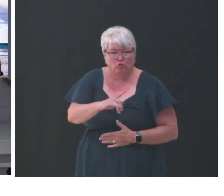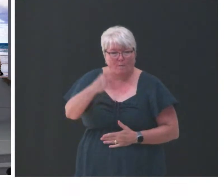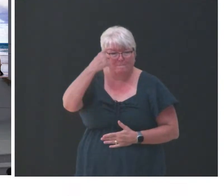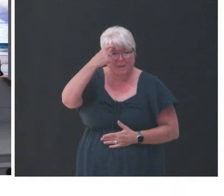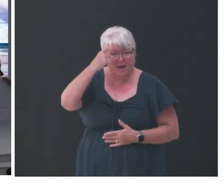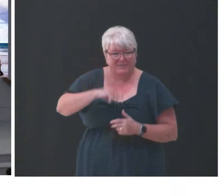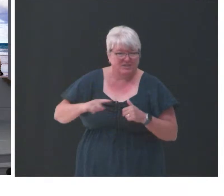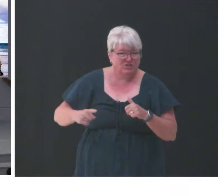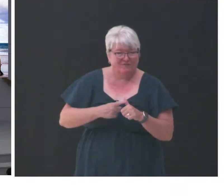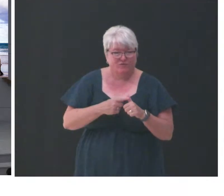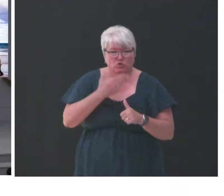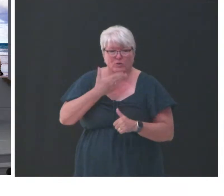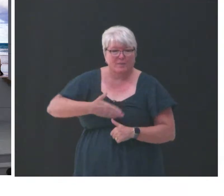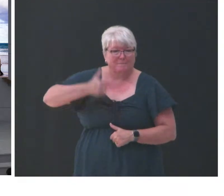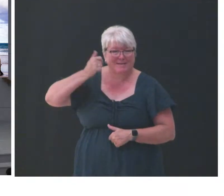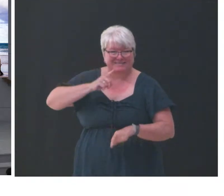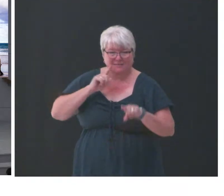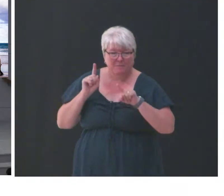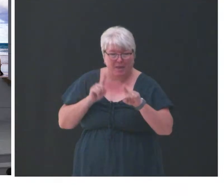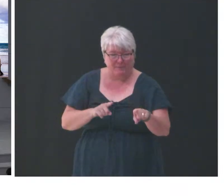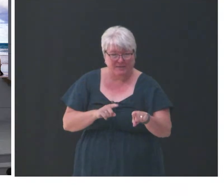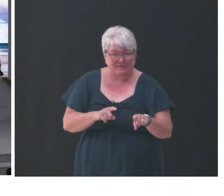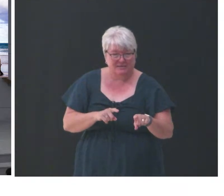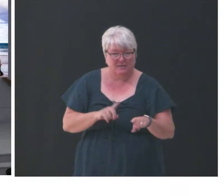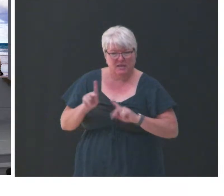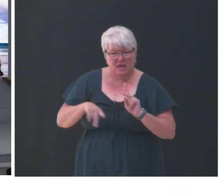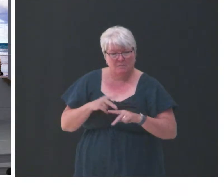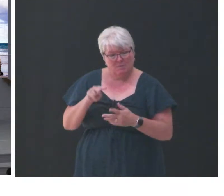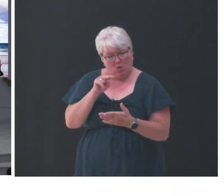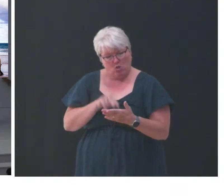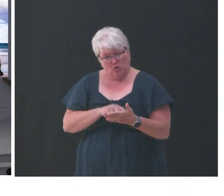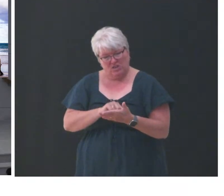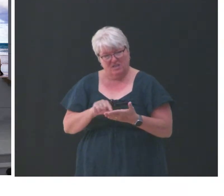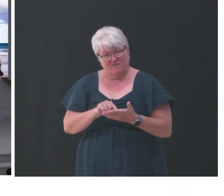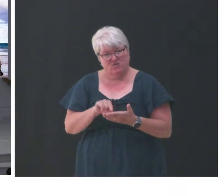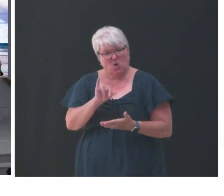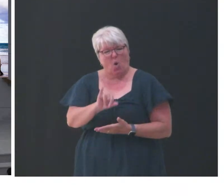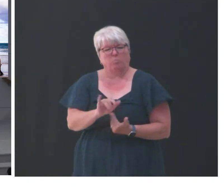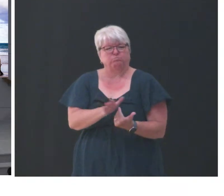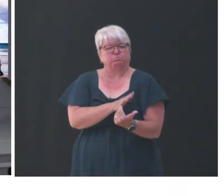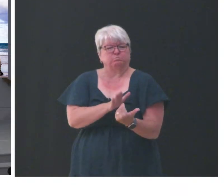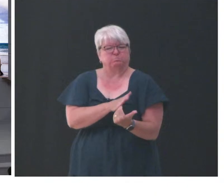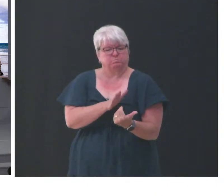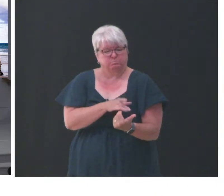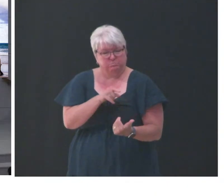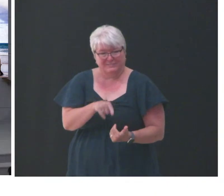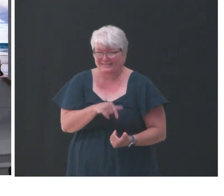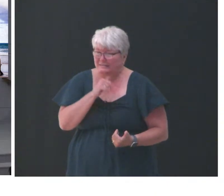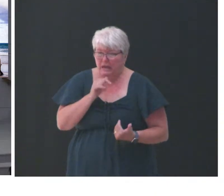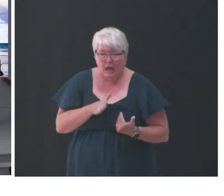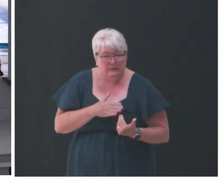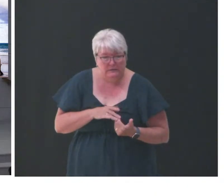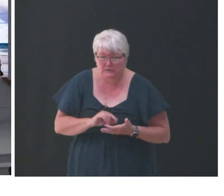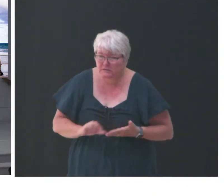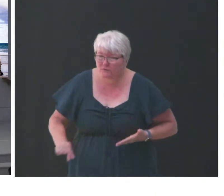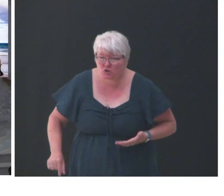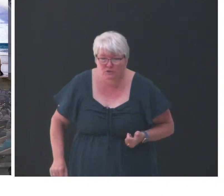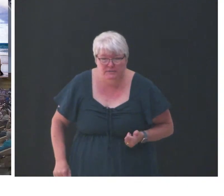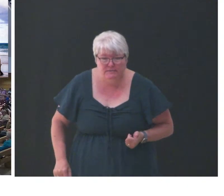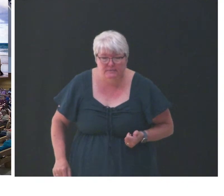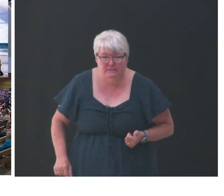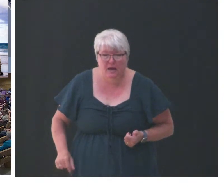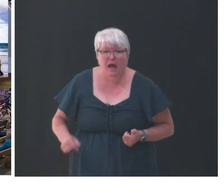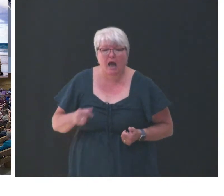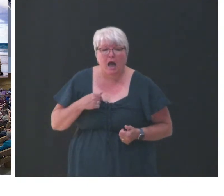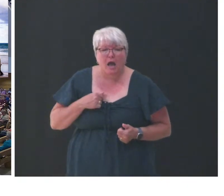the first and greatest commandment. And people look at this verse and say, oh, this is easy to do. This is not an easy verse. I